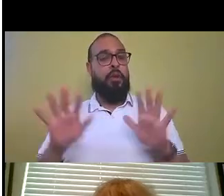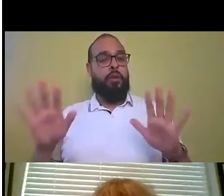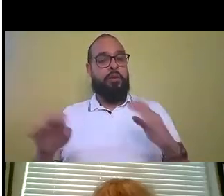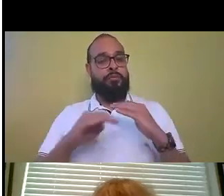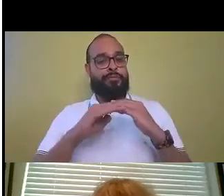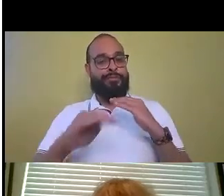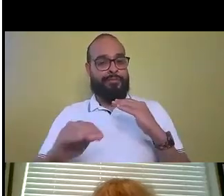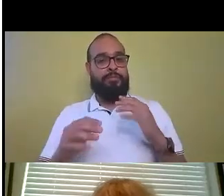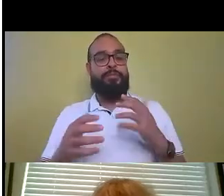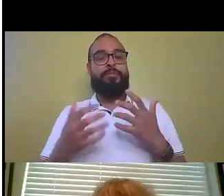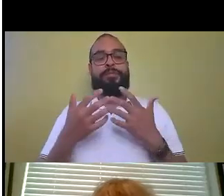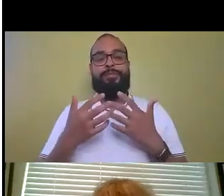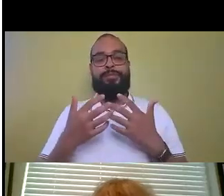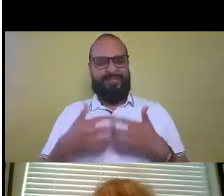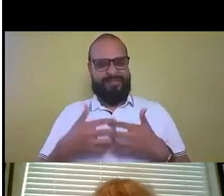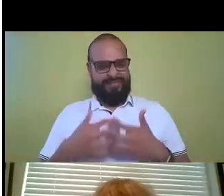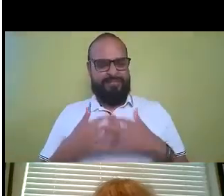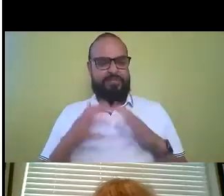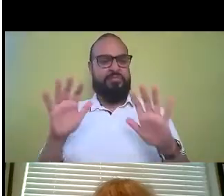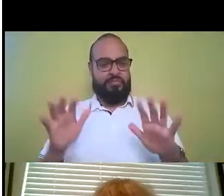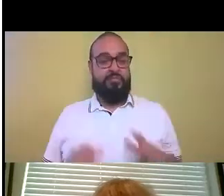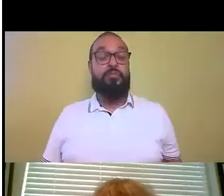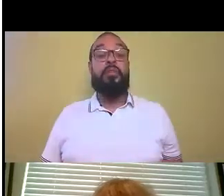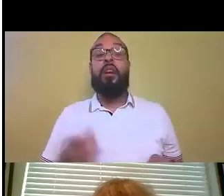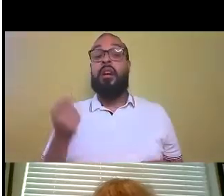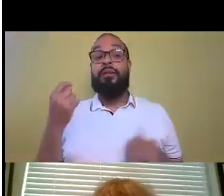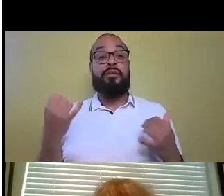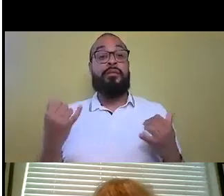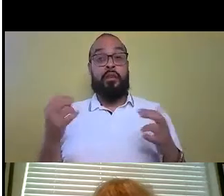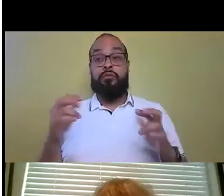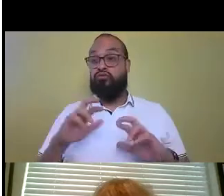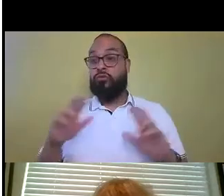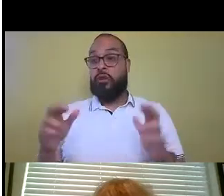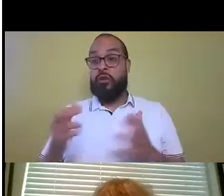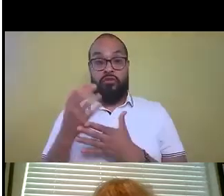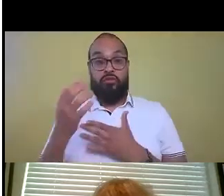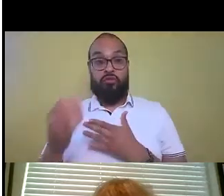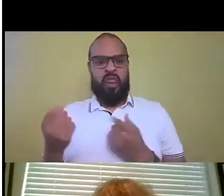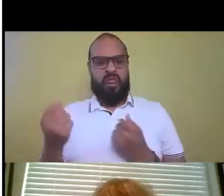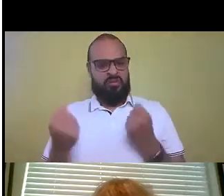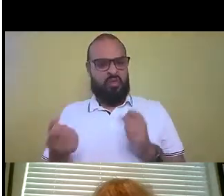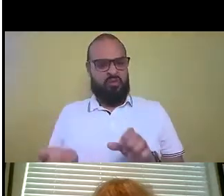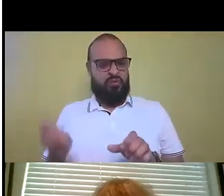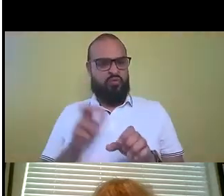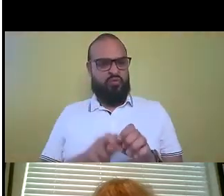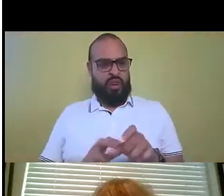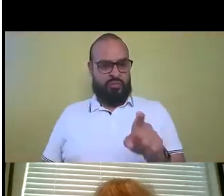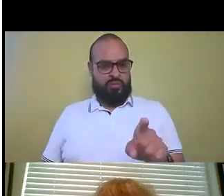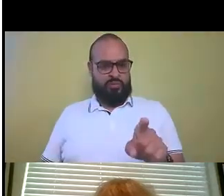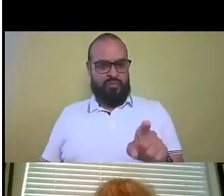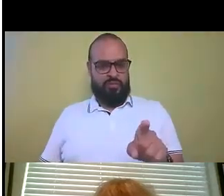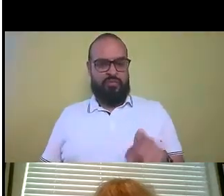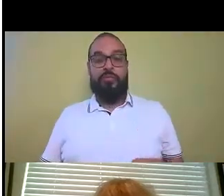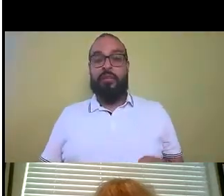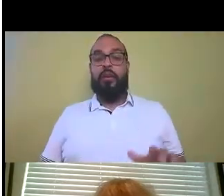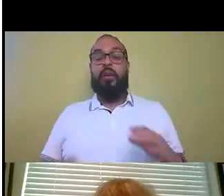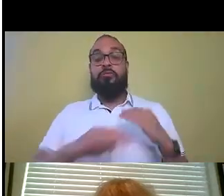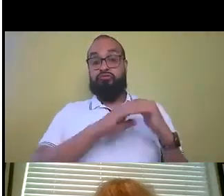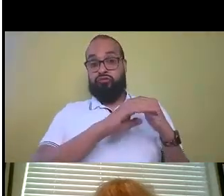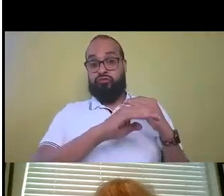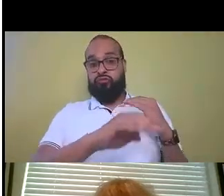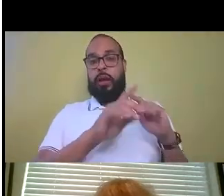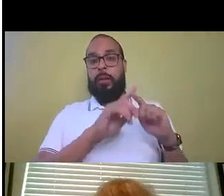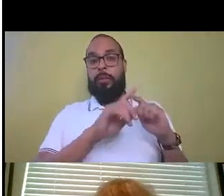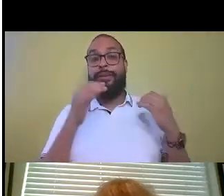here, but when we're going to have to get in the car, we're going to be taking a ride. And so we've gotten this nice self-regulation, but now our arousal is going to